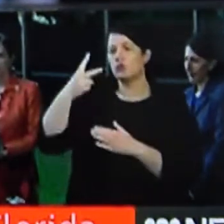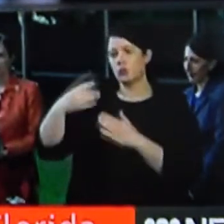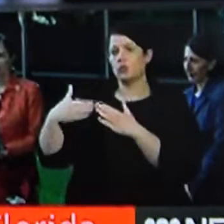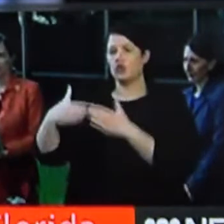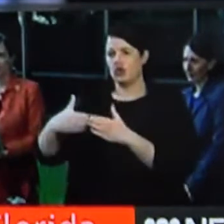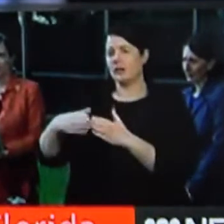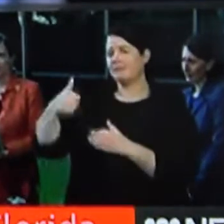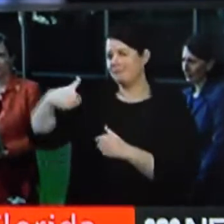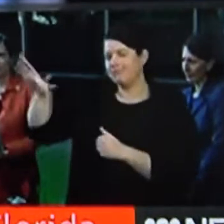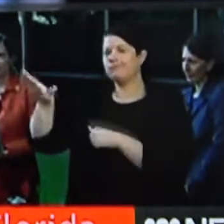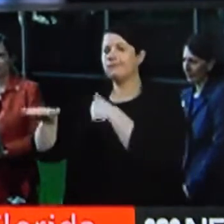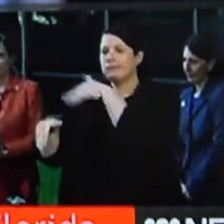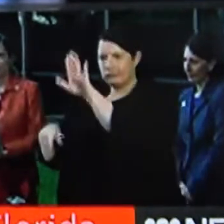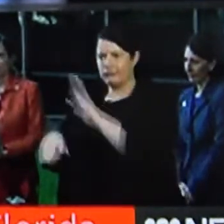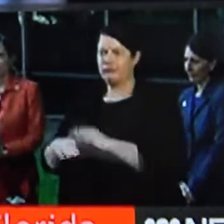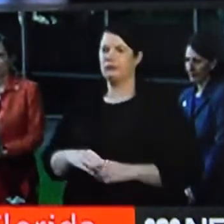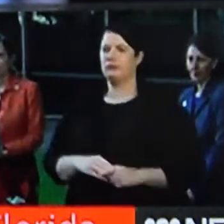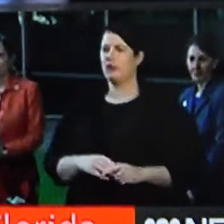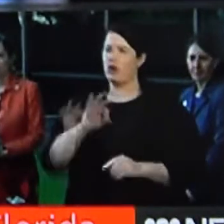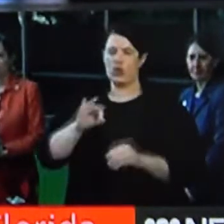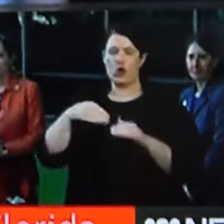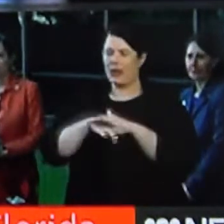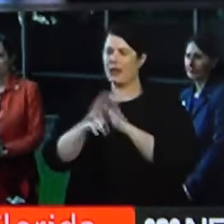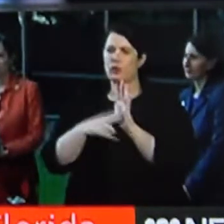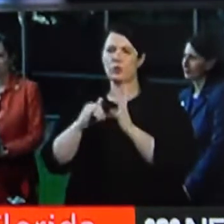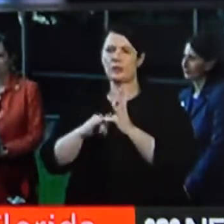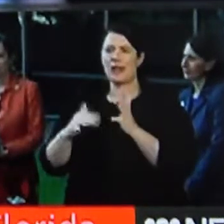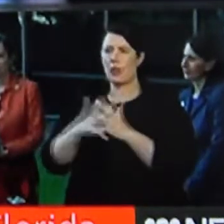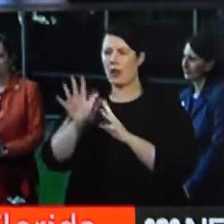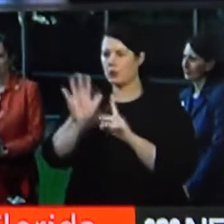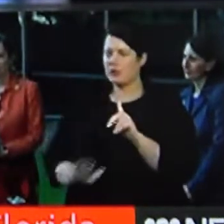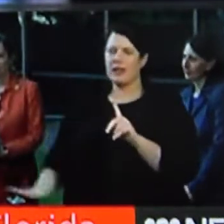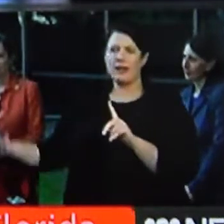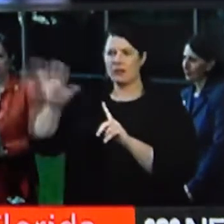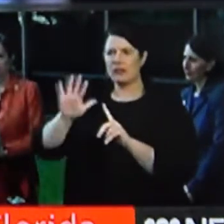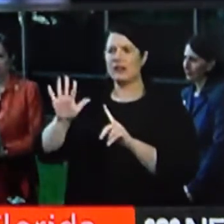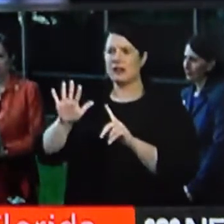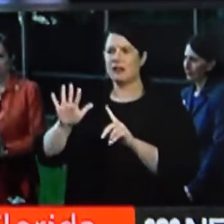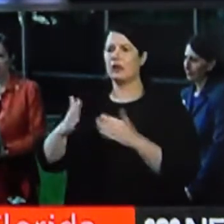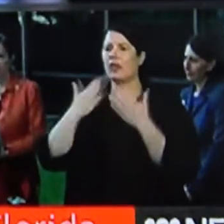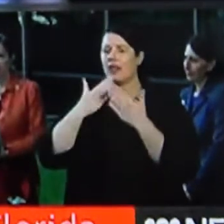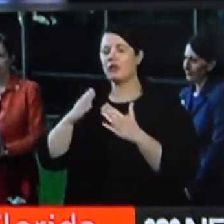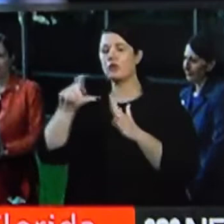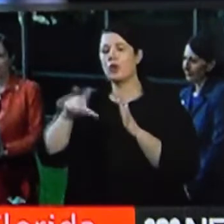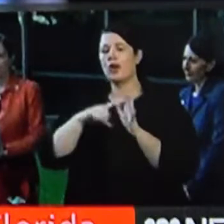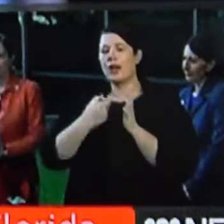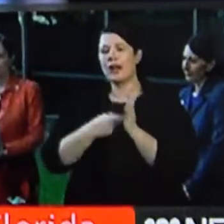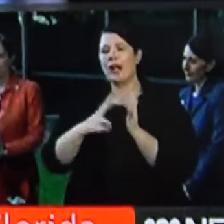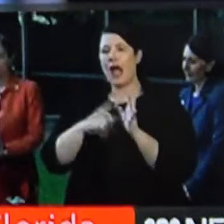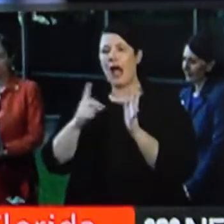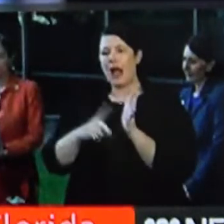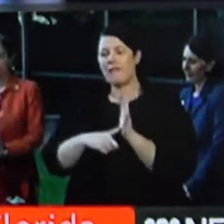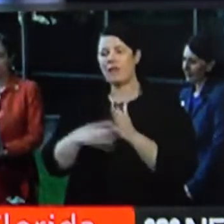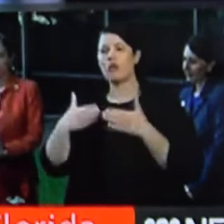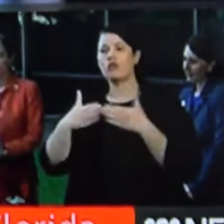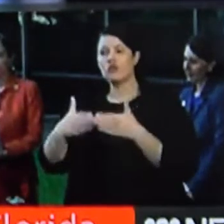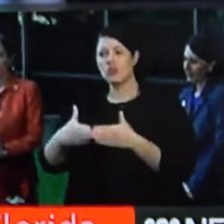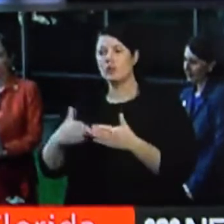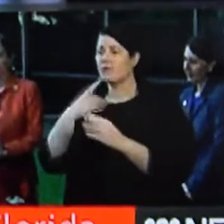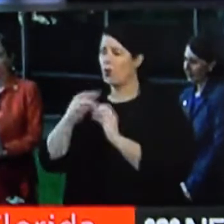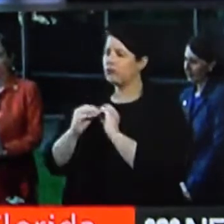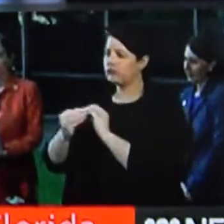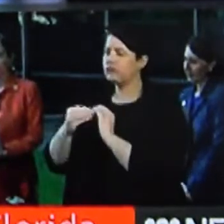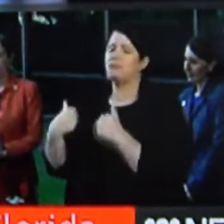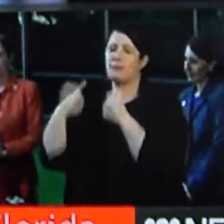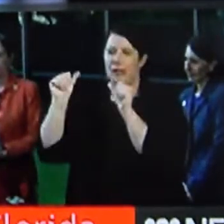currently underway and out of New South Wales water. So thank you to Carnival Cruises for that. Sunday